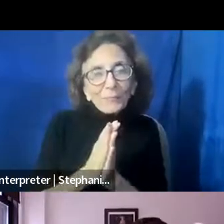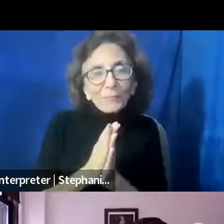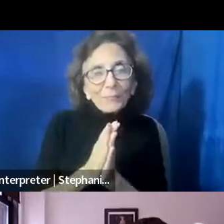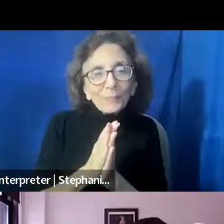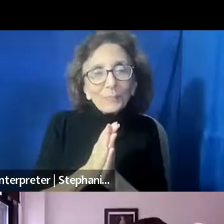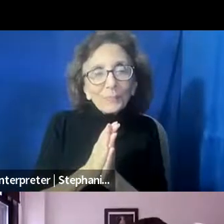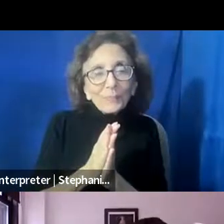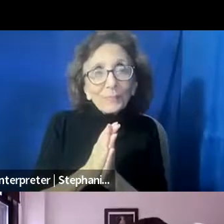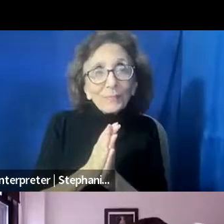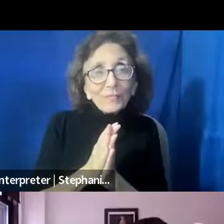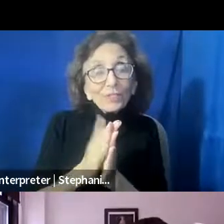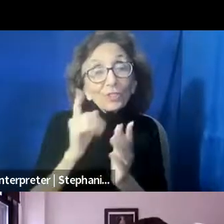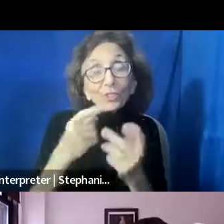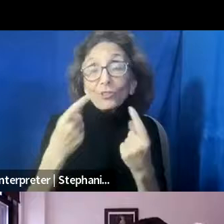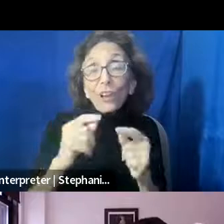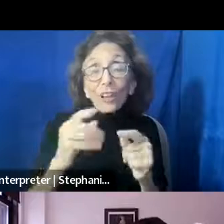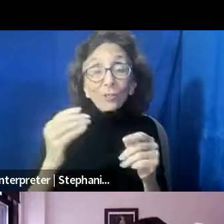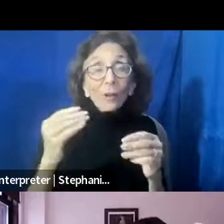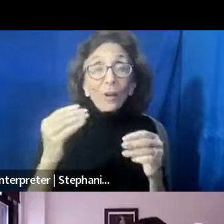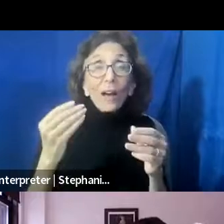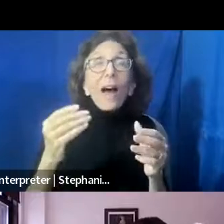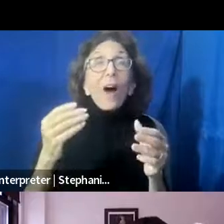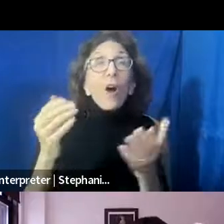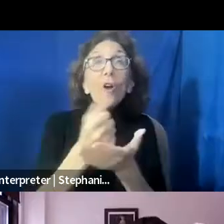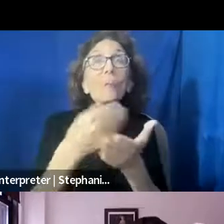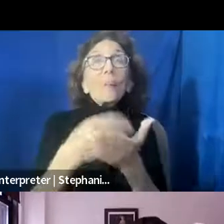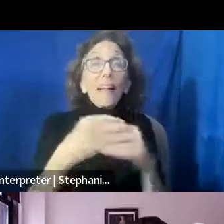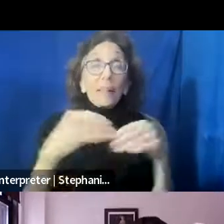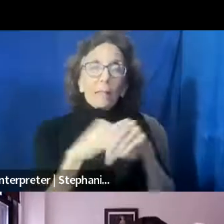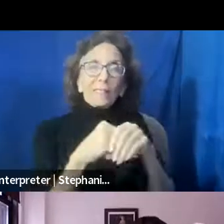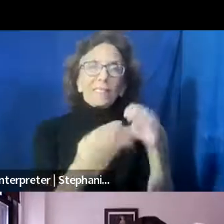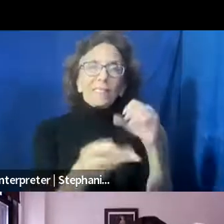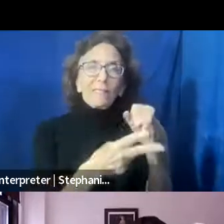of saving, and how you can sort of